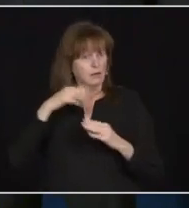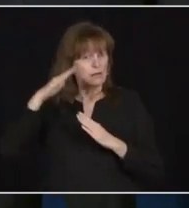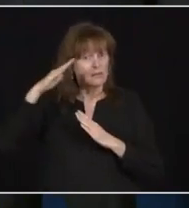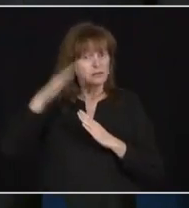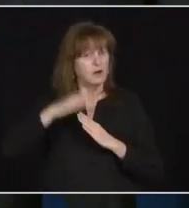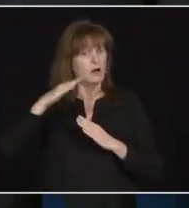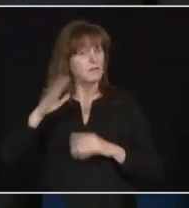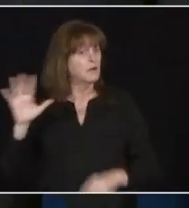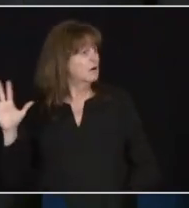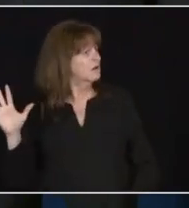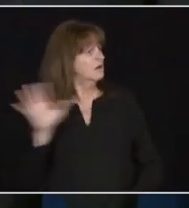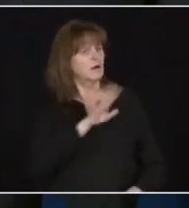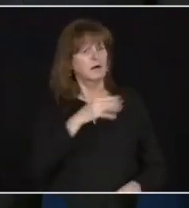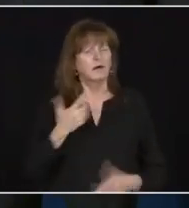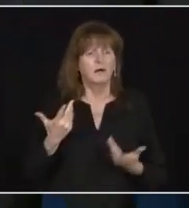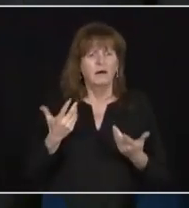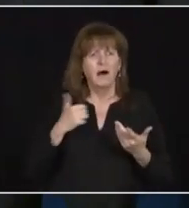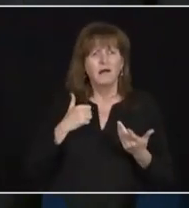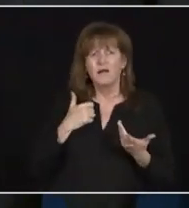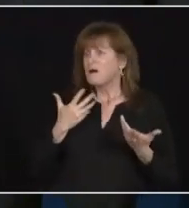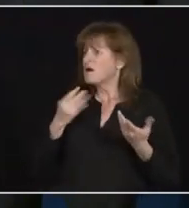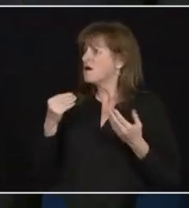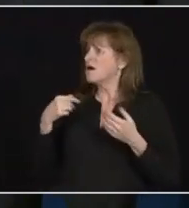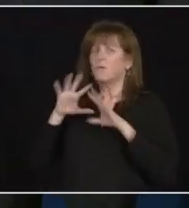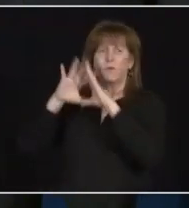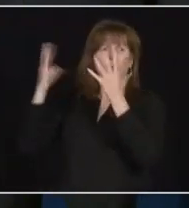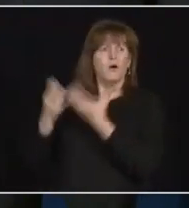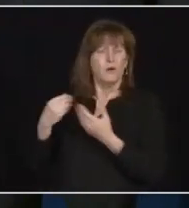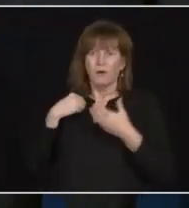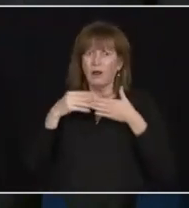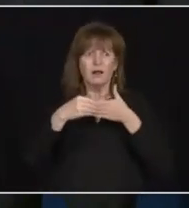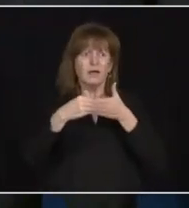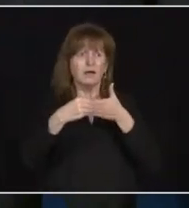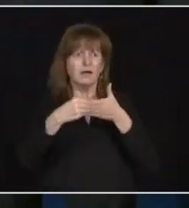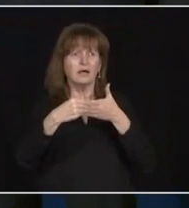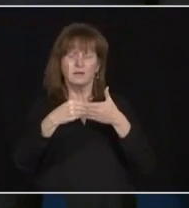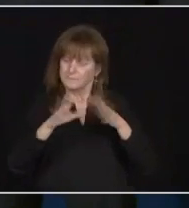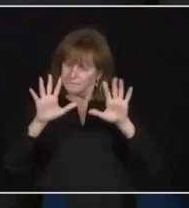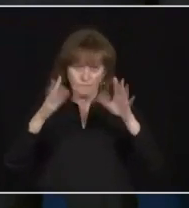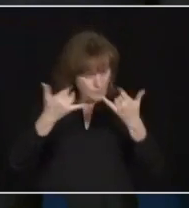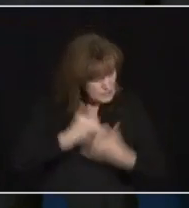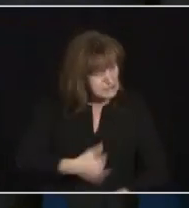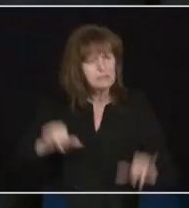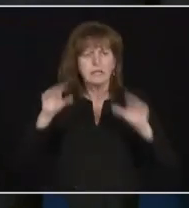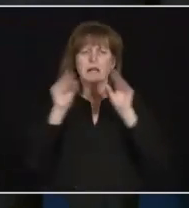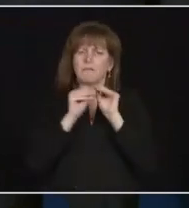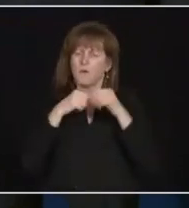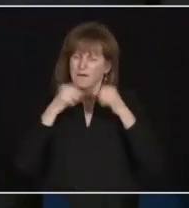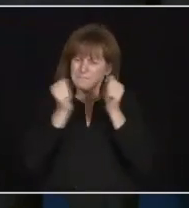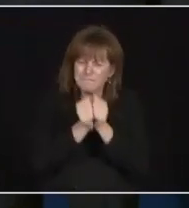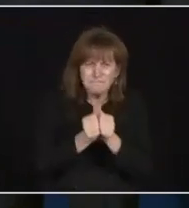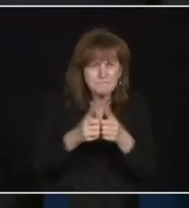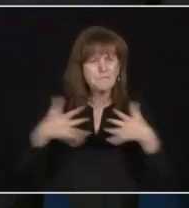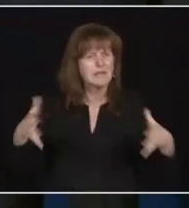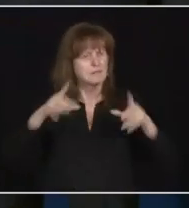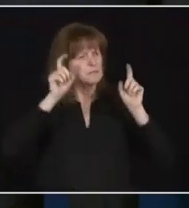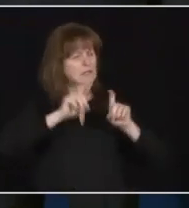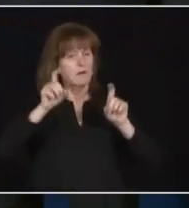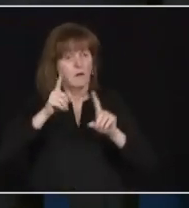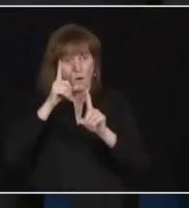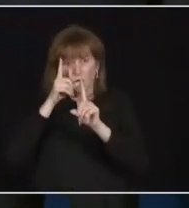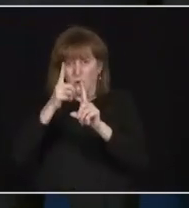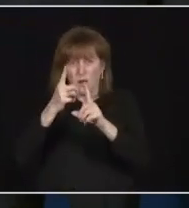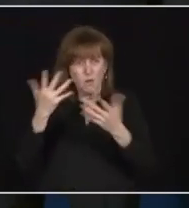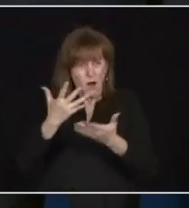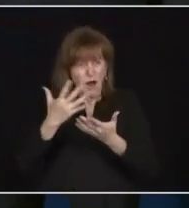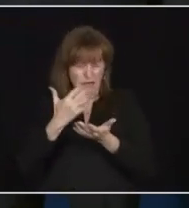in further expanding our COVID-19 testing. Our strategy is focused on maximizing testing capacity by